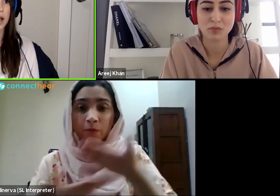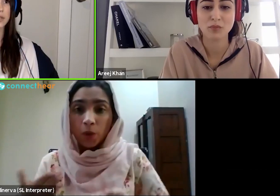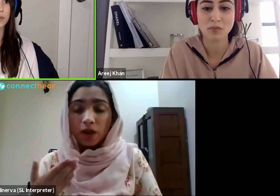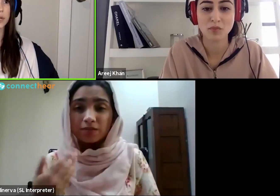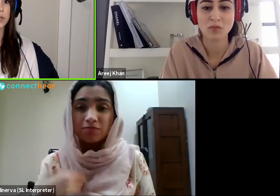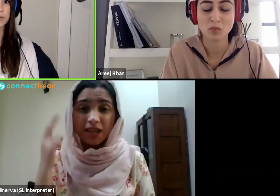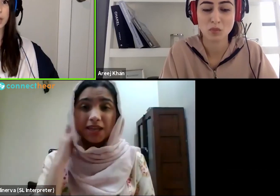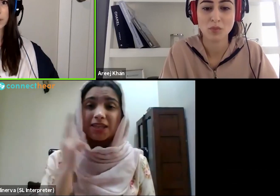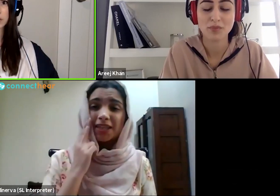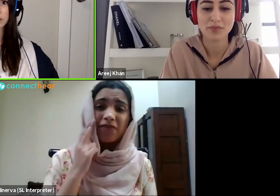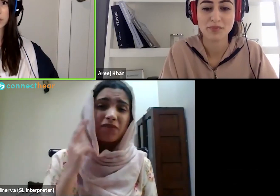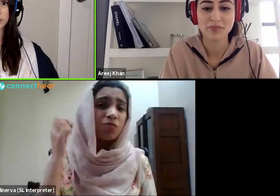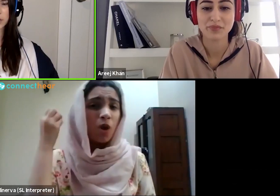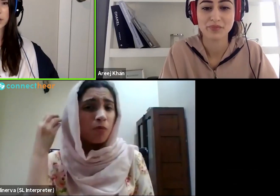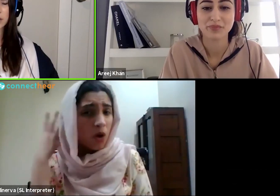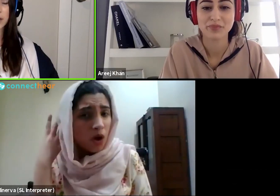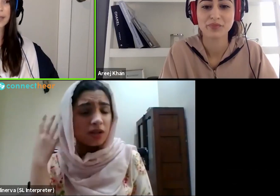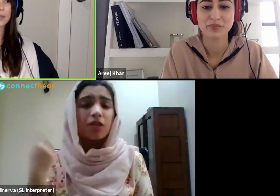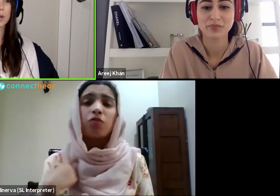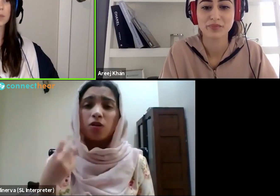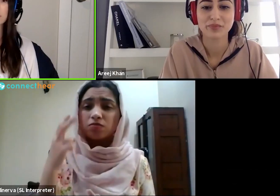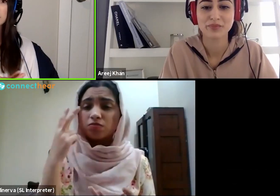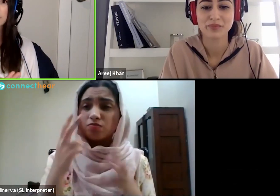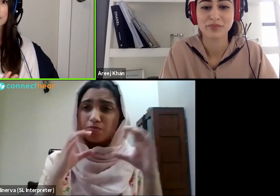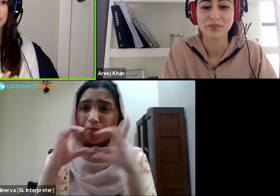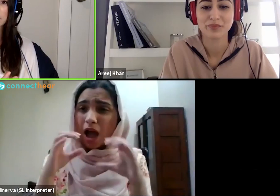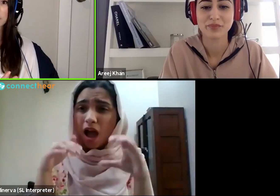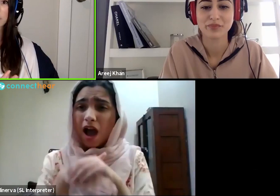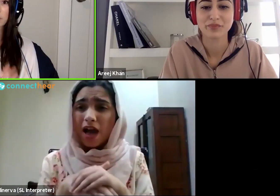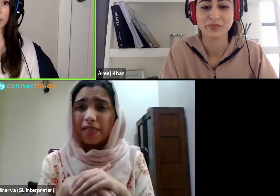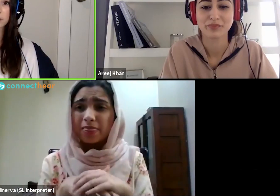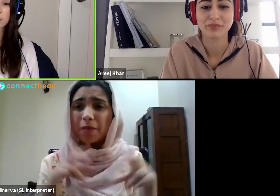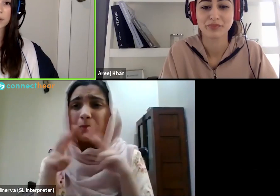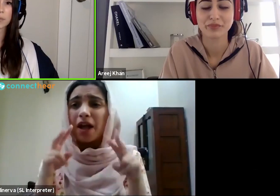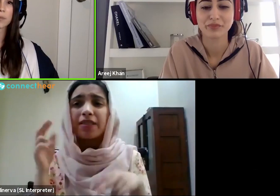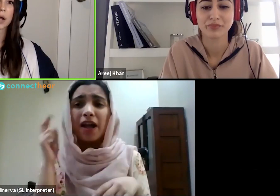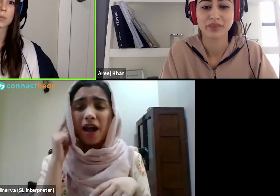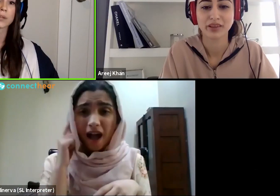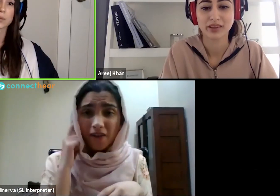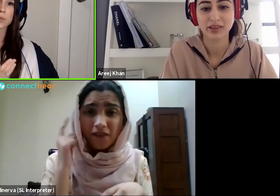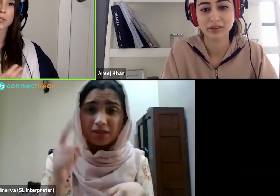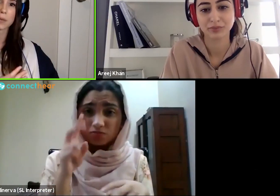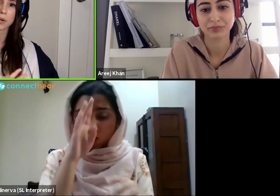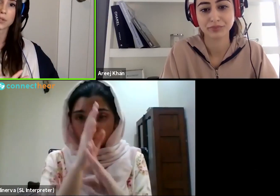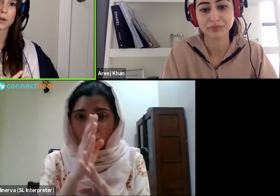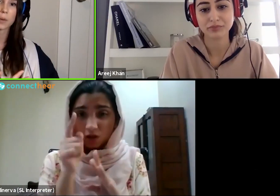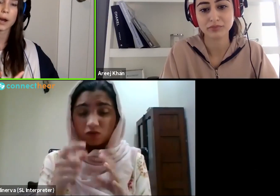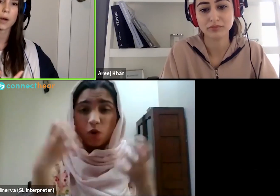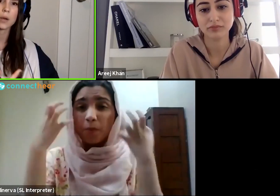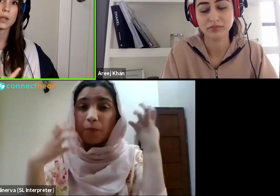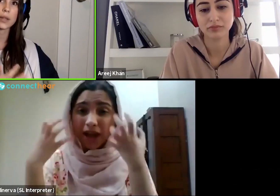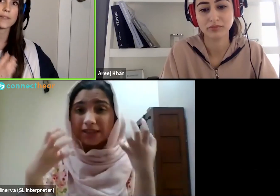not as free flowing energy. And that's one big piece of advice I actually give to my friends who've been in relationships with the same person